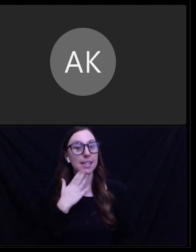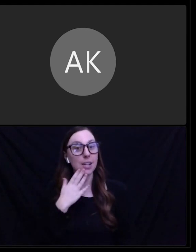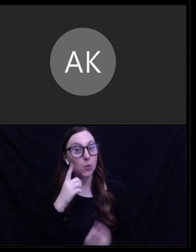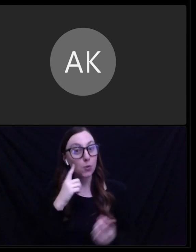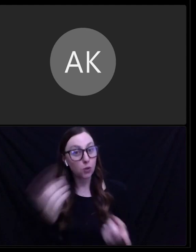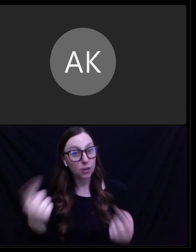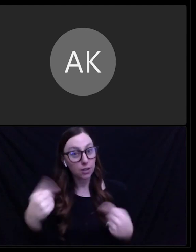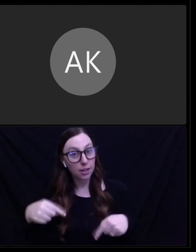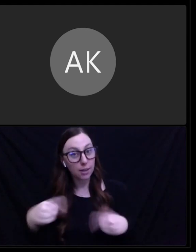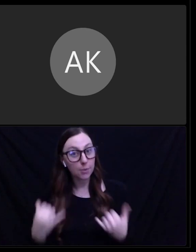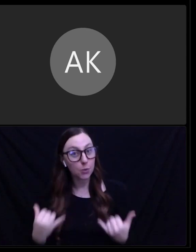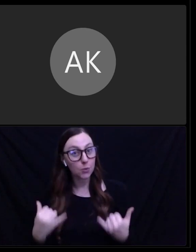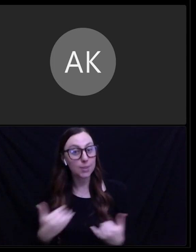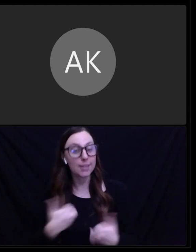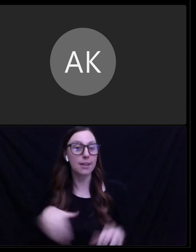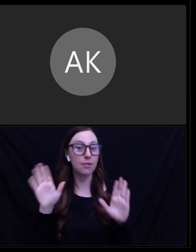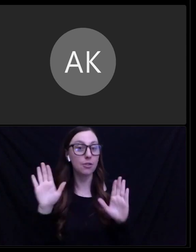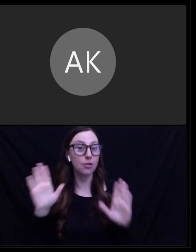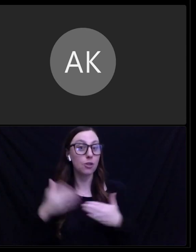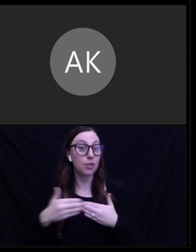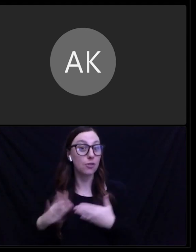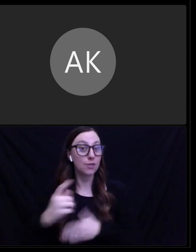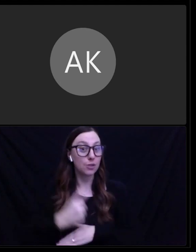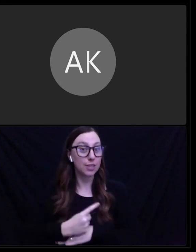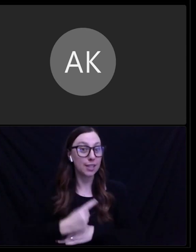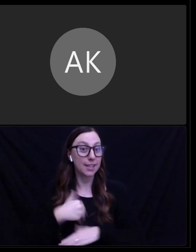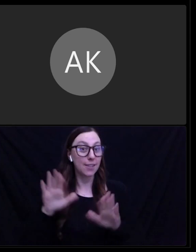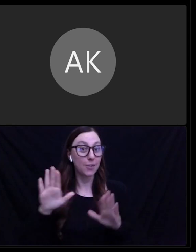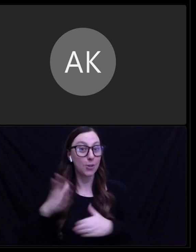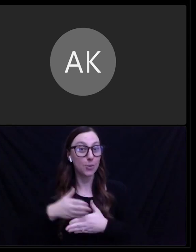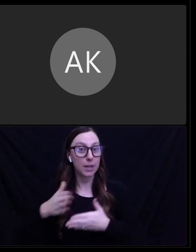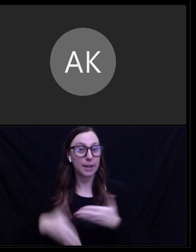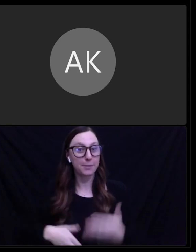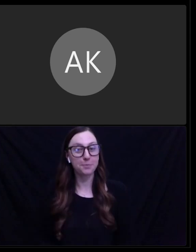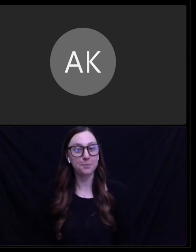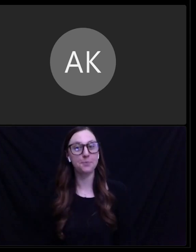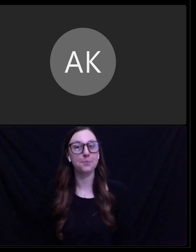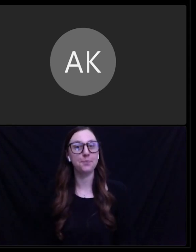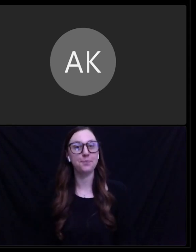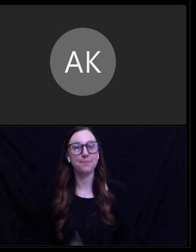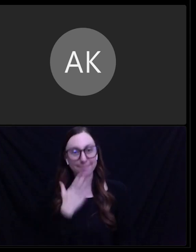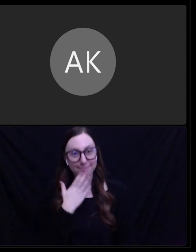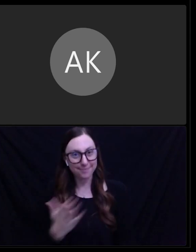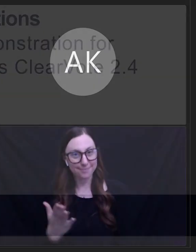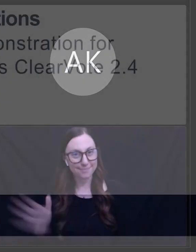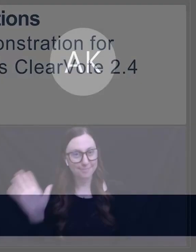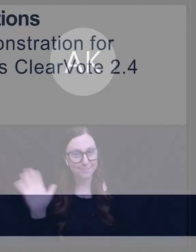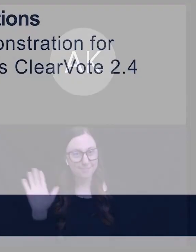Have a great rest of the day, and I hope you all have a great weekend. Thank you.